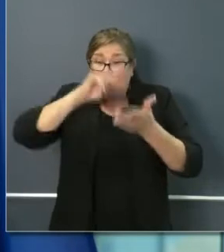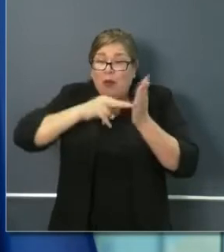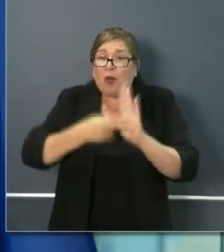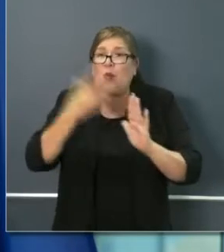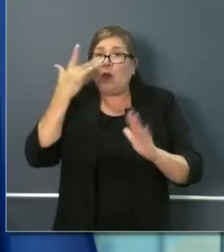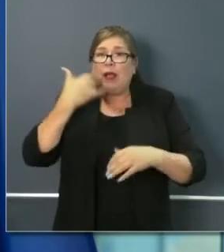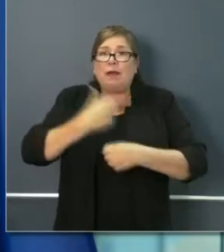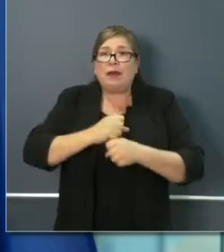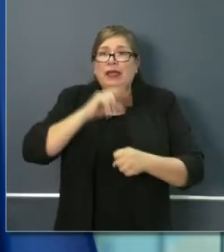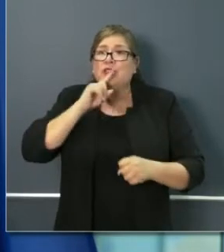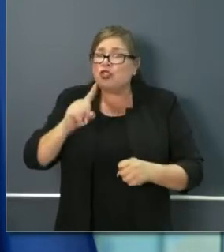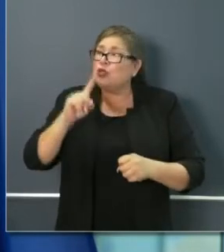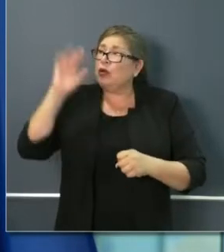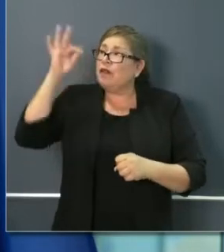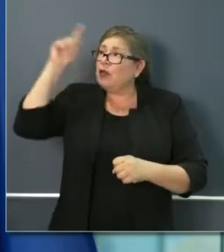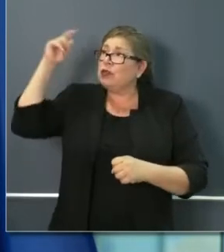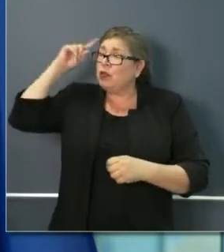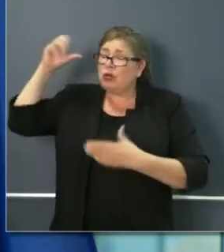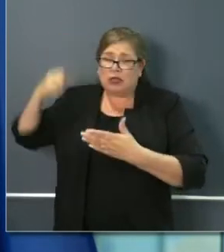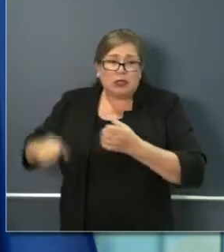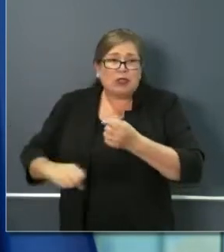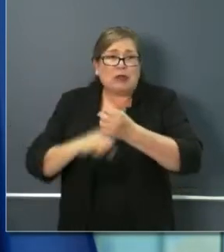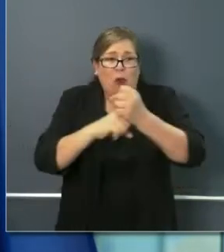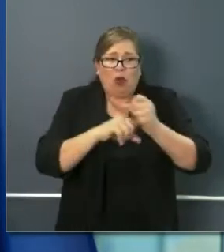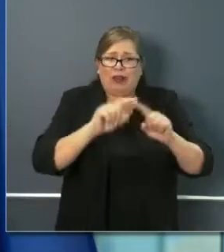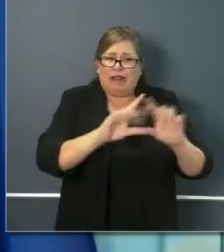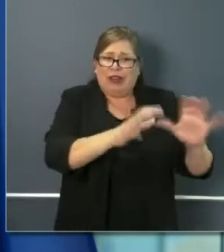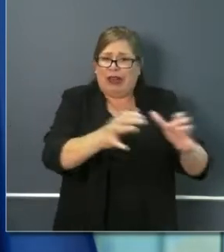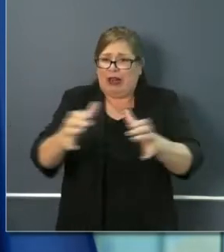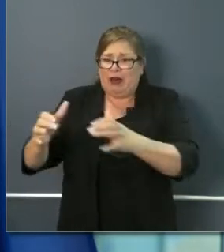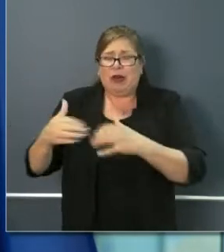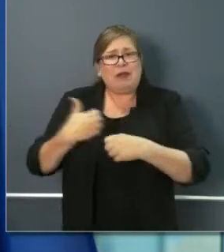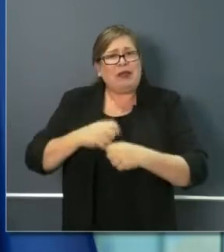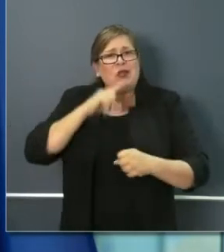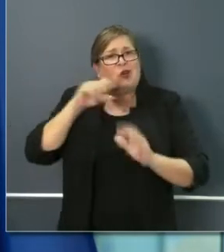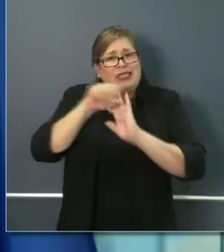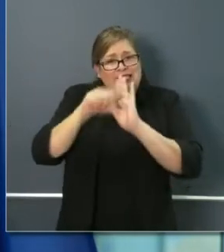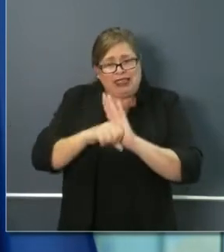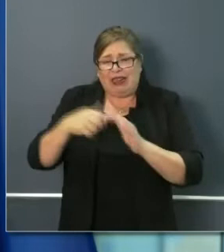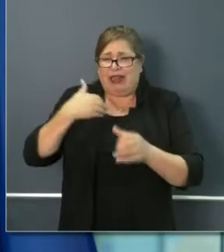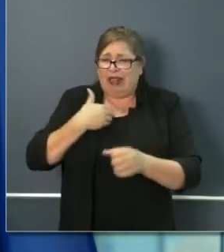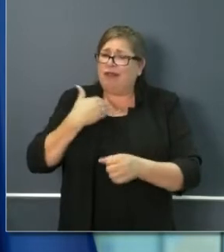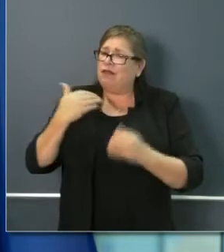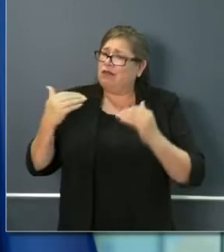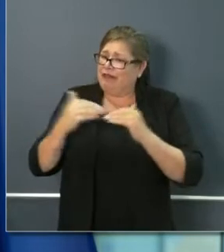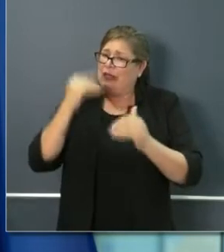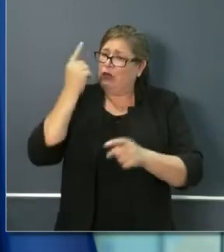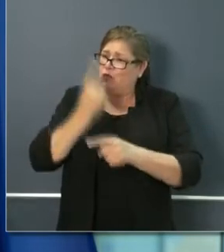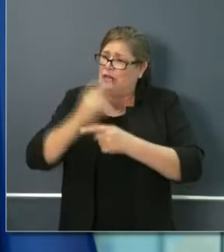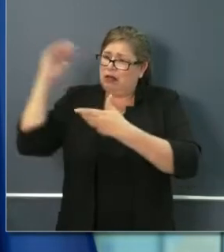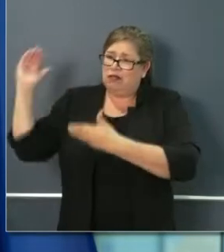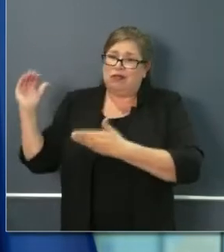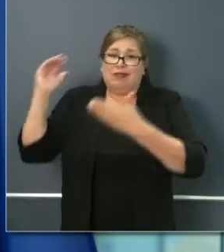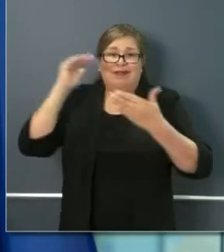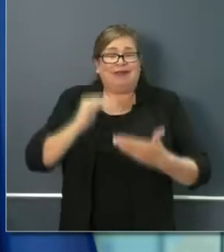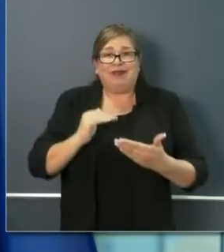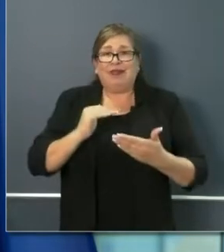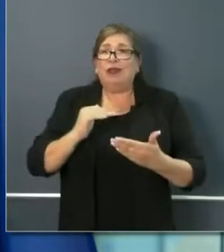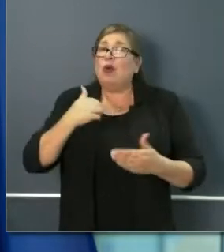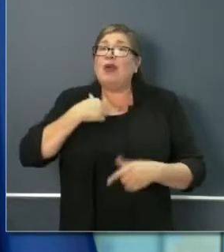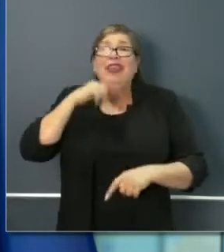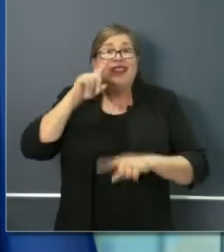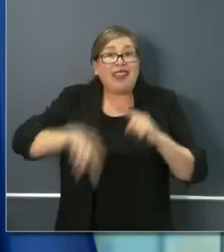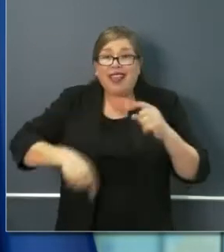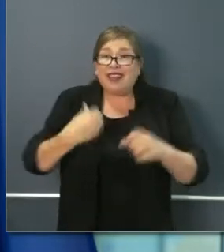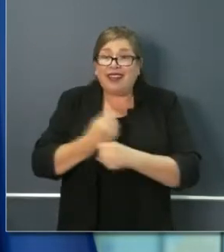appropriately getting supported from the federal government and making sure that our state gets its fair share. And we don't get that unless you fill